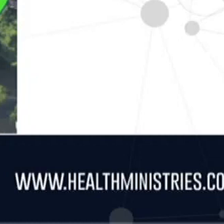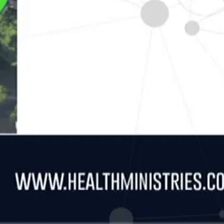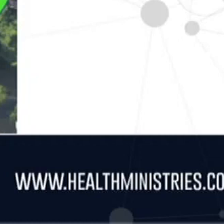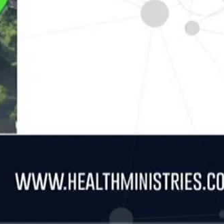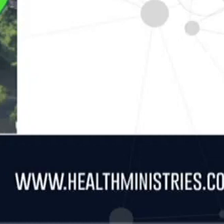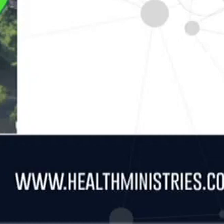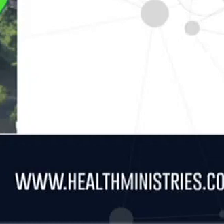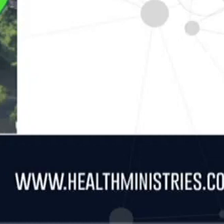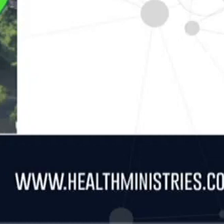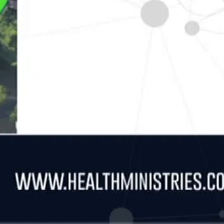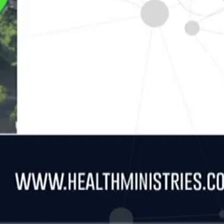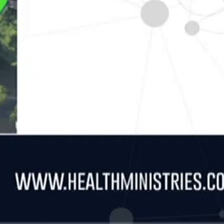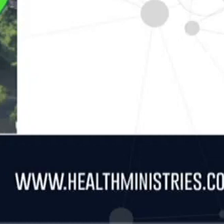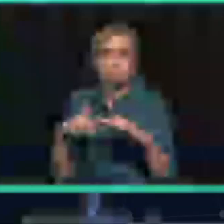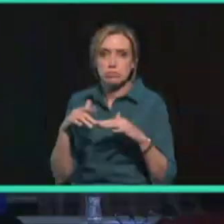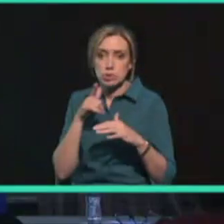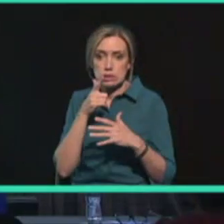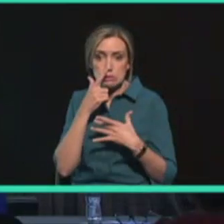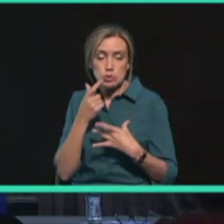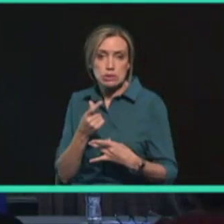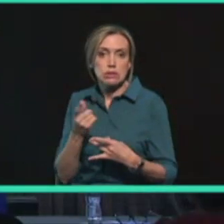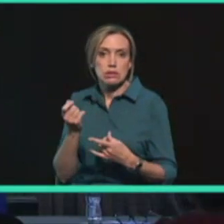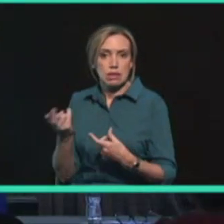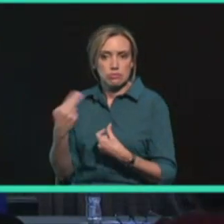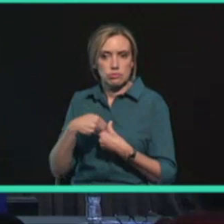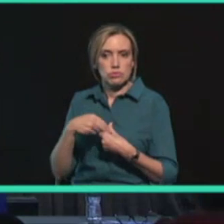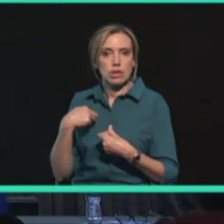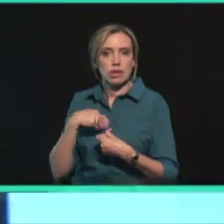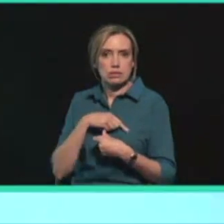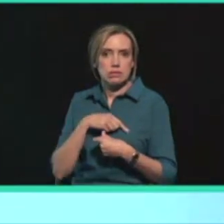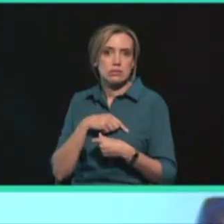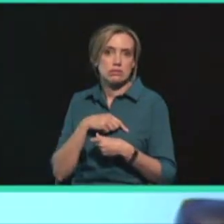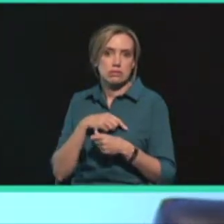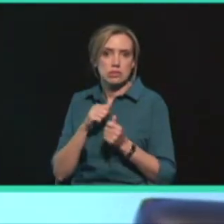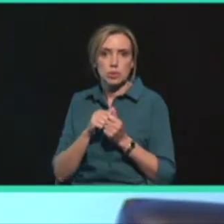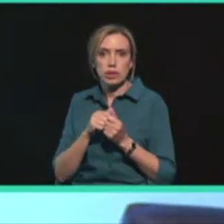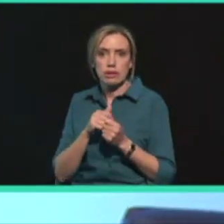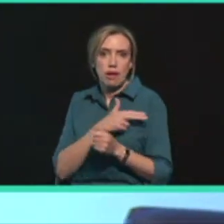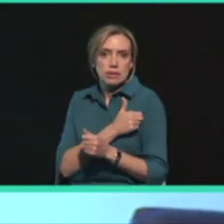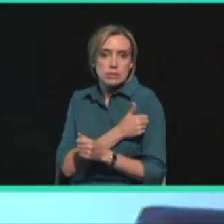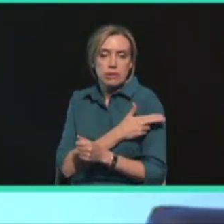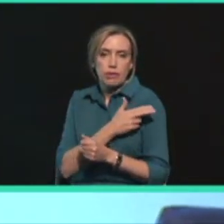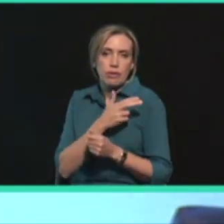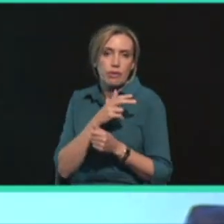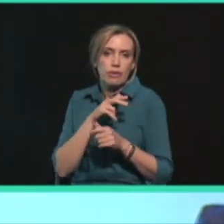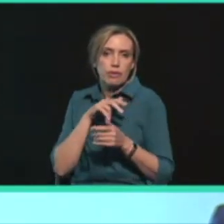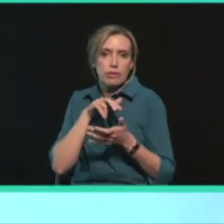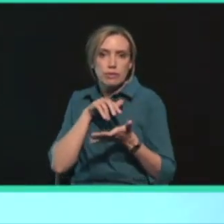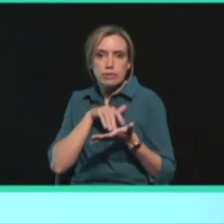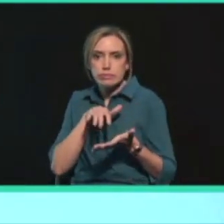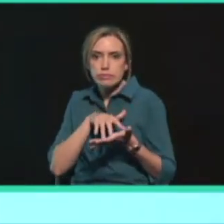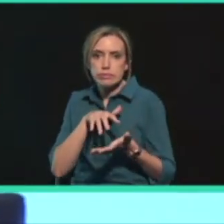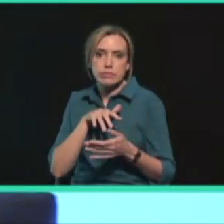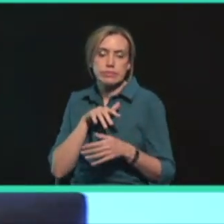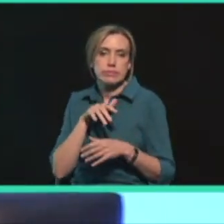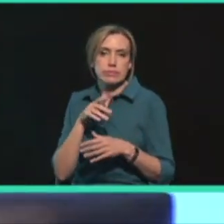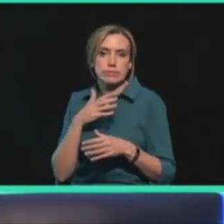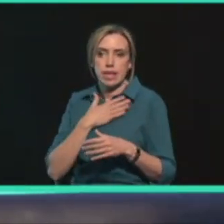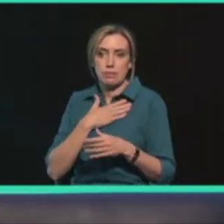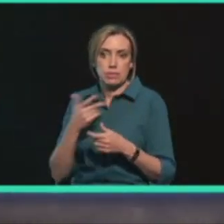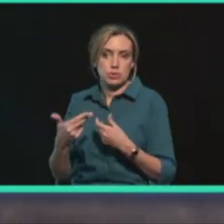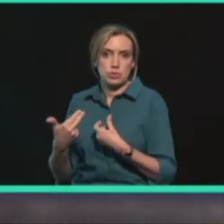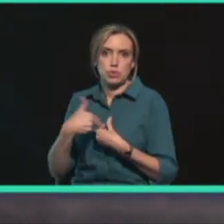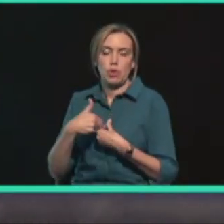world. So if someone is interested and come and join us on nutrition in a hospital, we're very happy to join you.